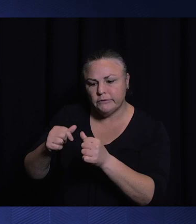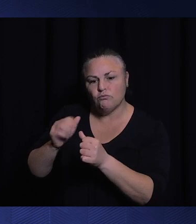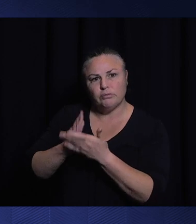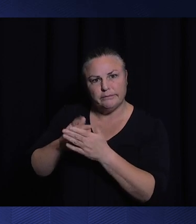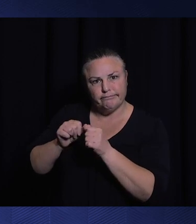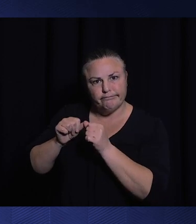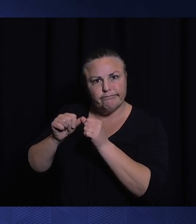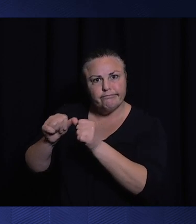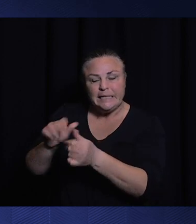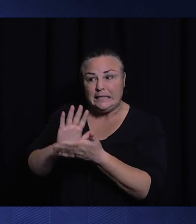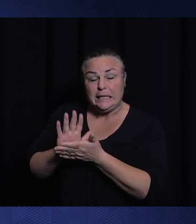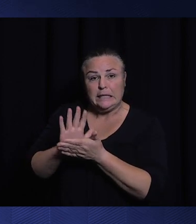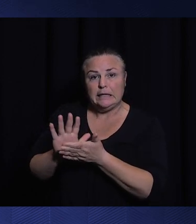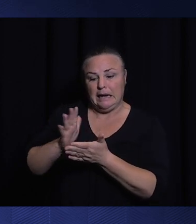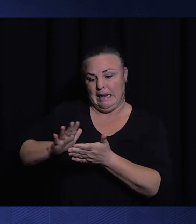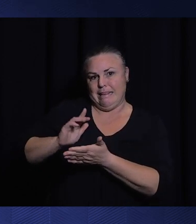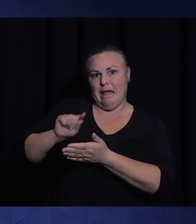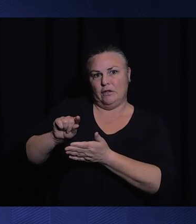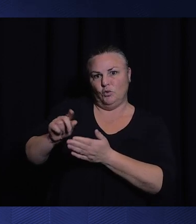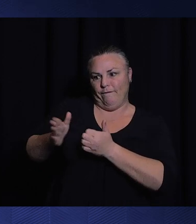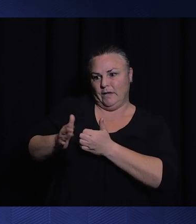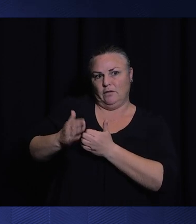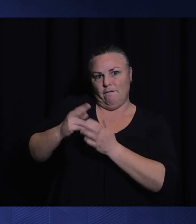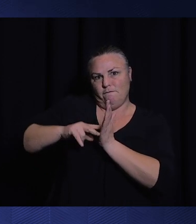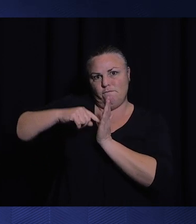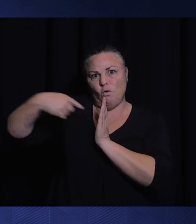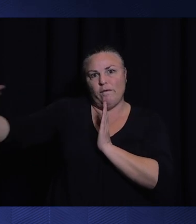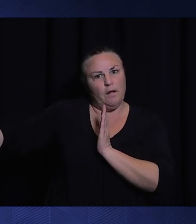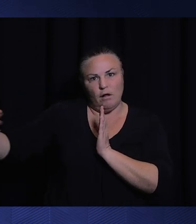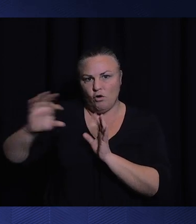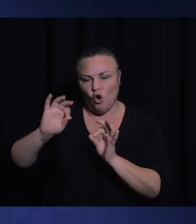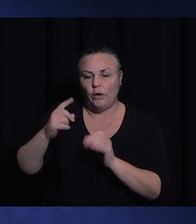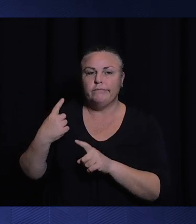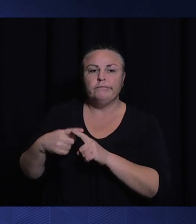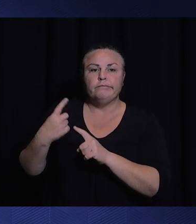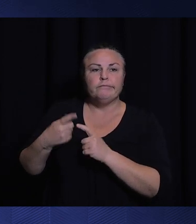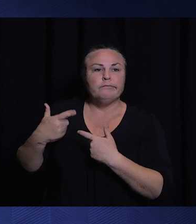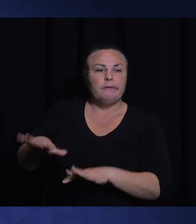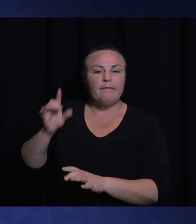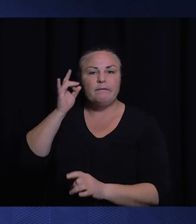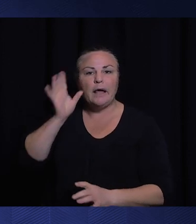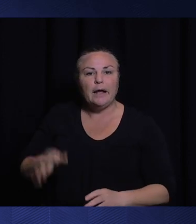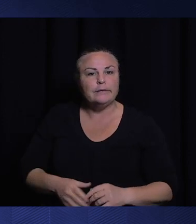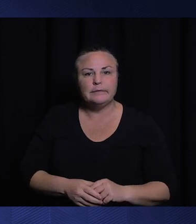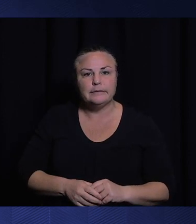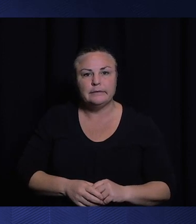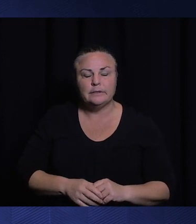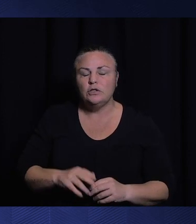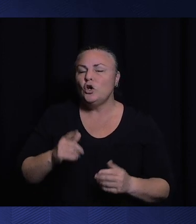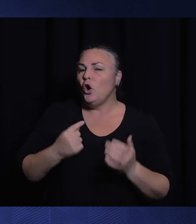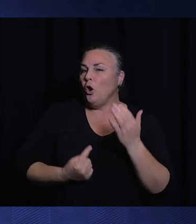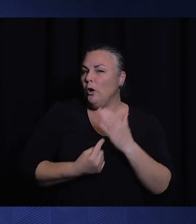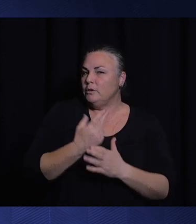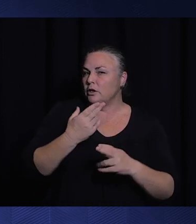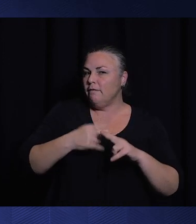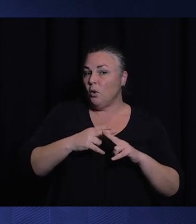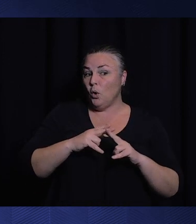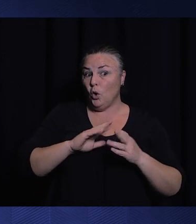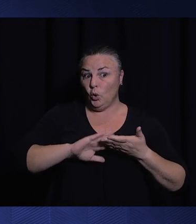to be forever. And so how do we develop the financing models, the support, the revenue, the opportunities for communities who are